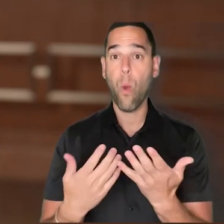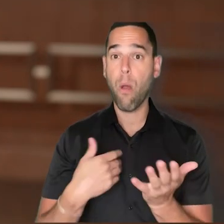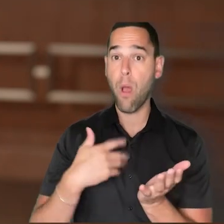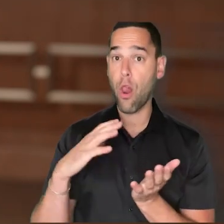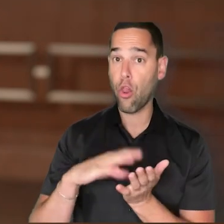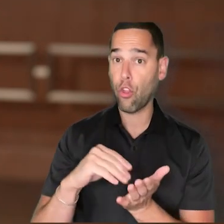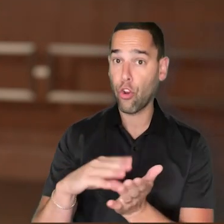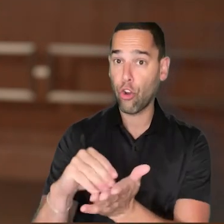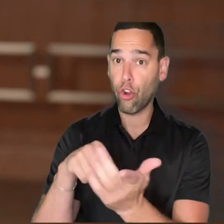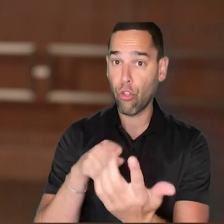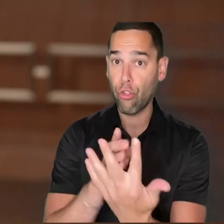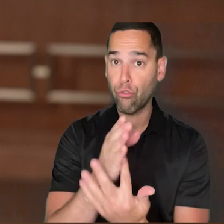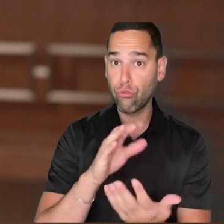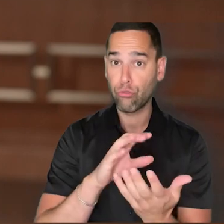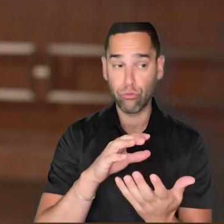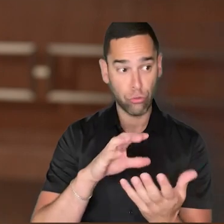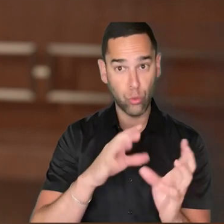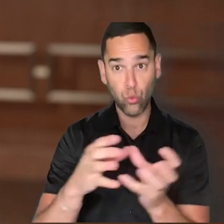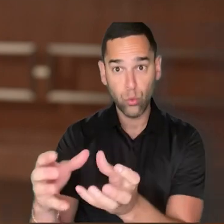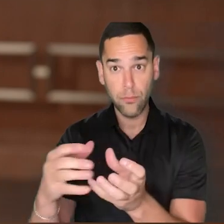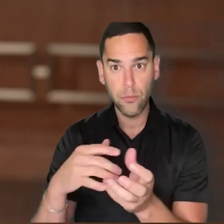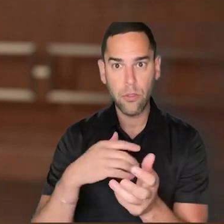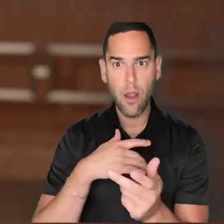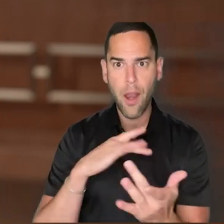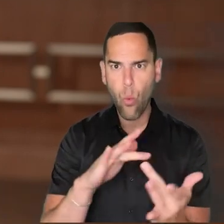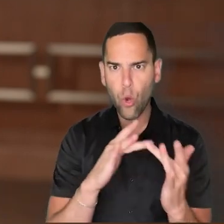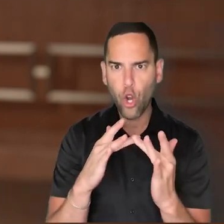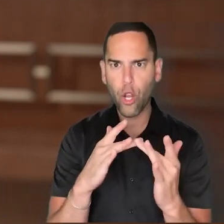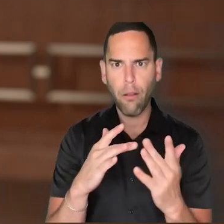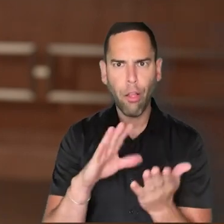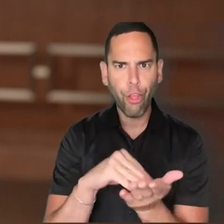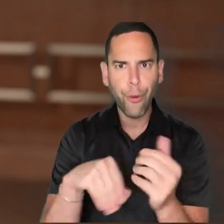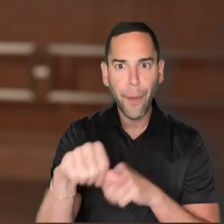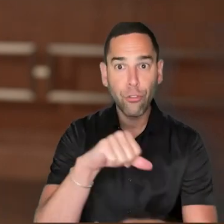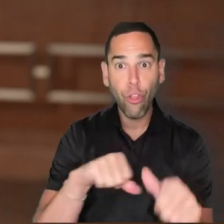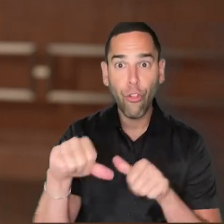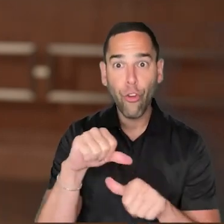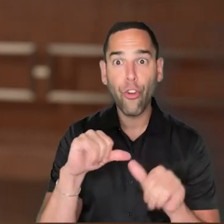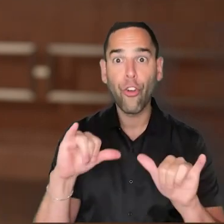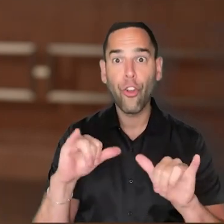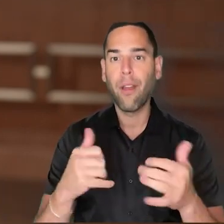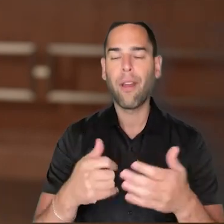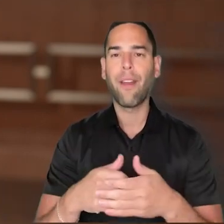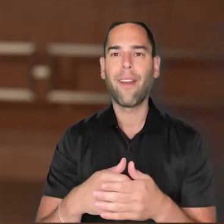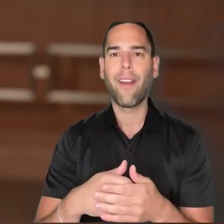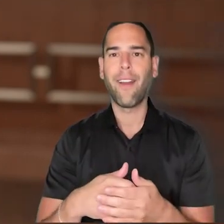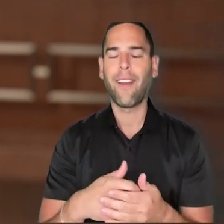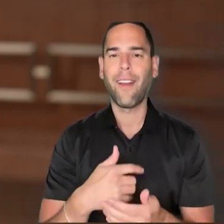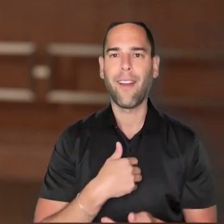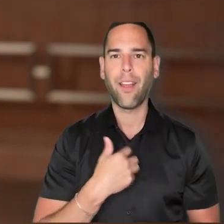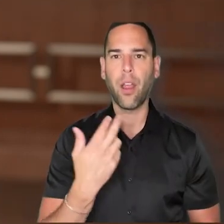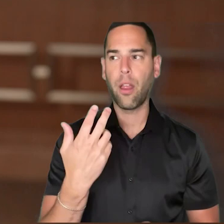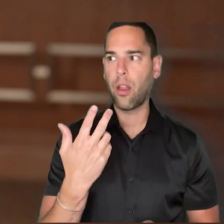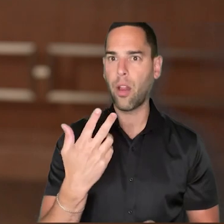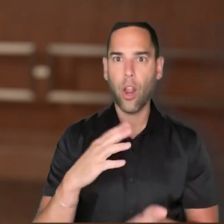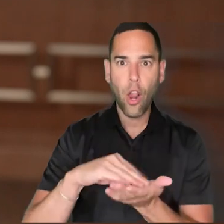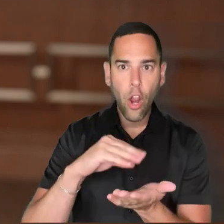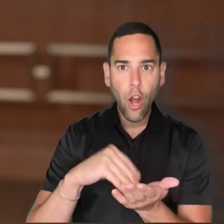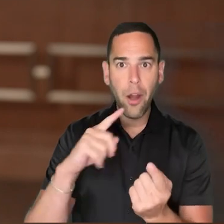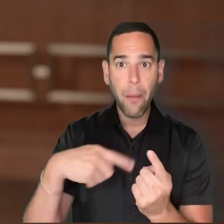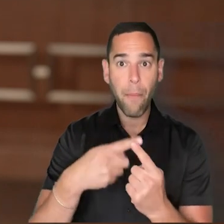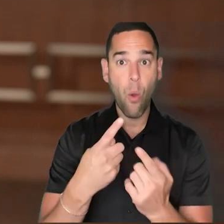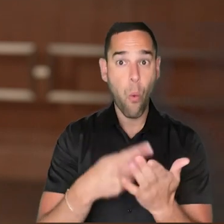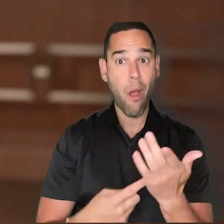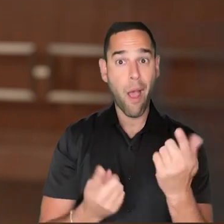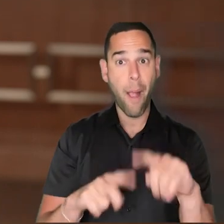And what we were learning as we found out about each other is talking much more about not only